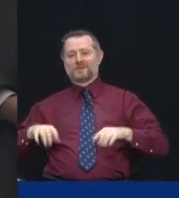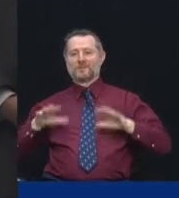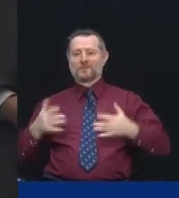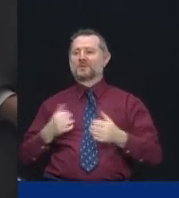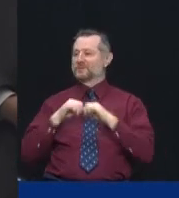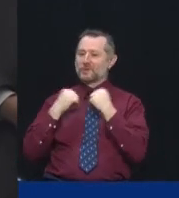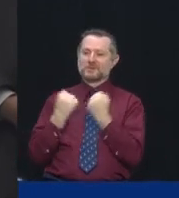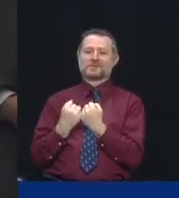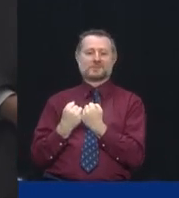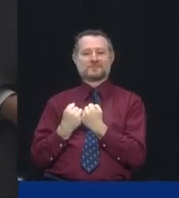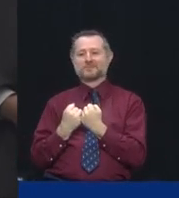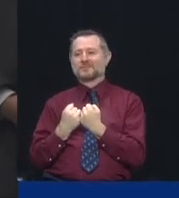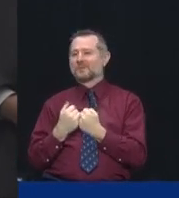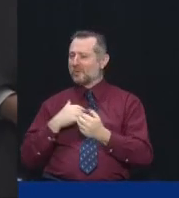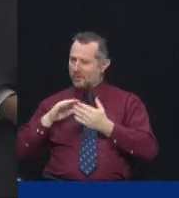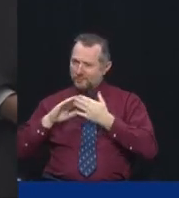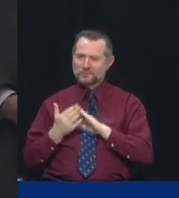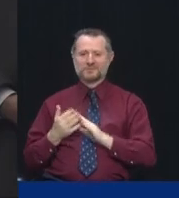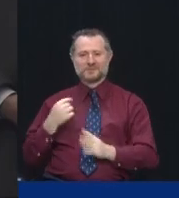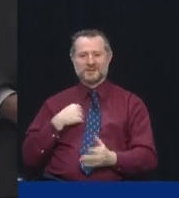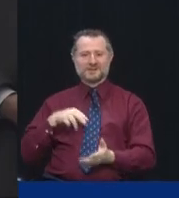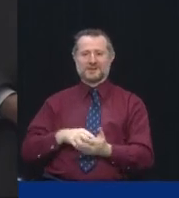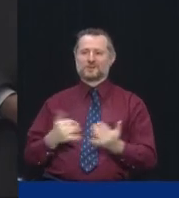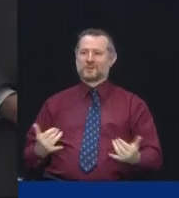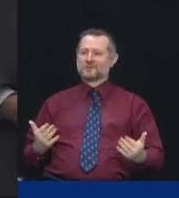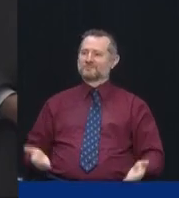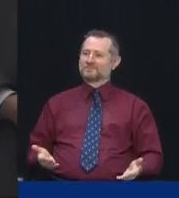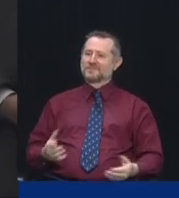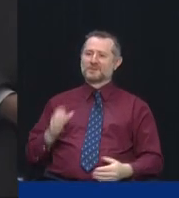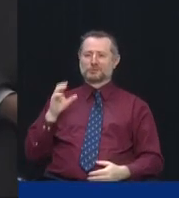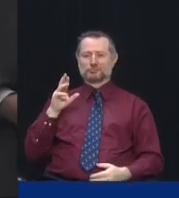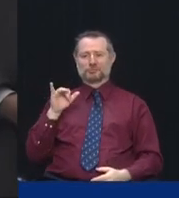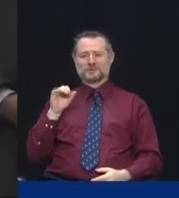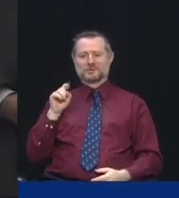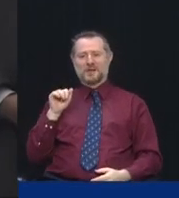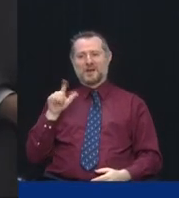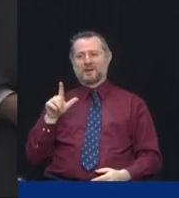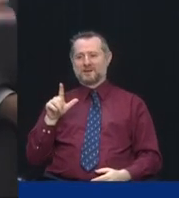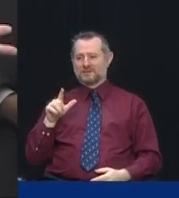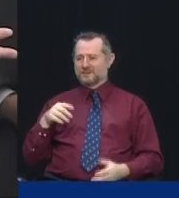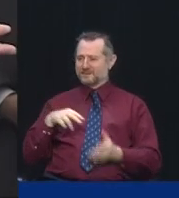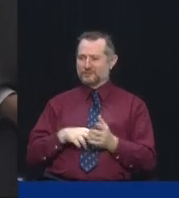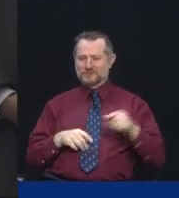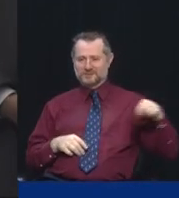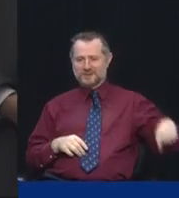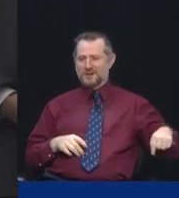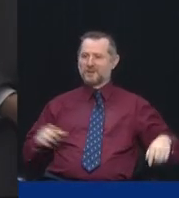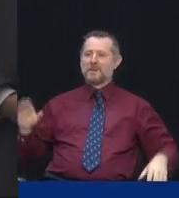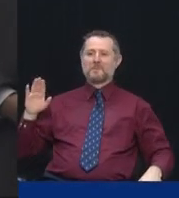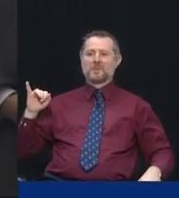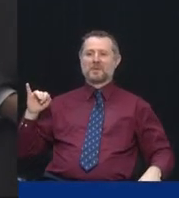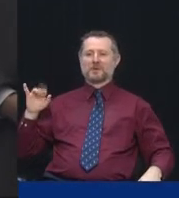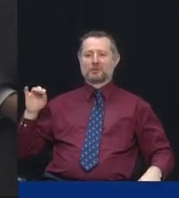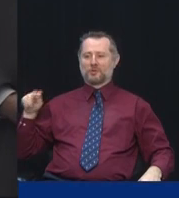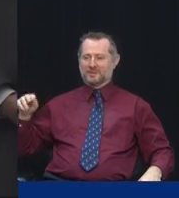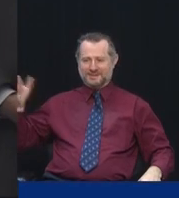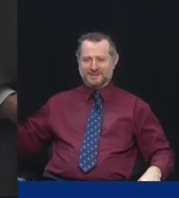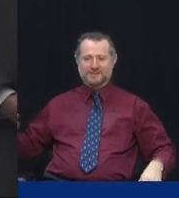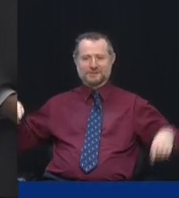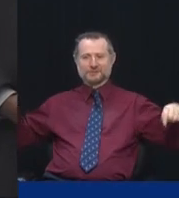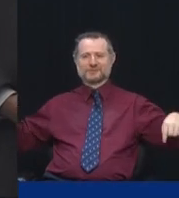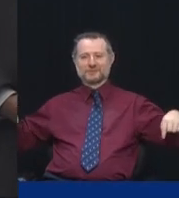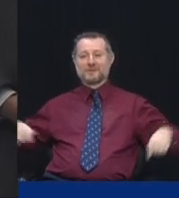standing here today. Crystal is here. Byron is here. What I